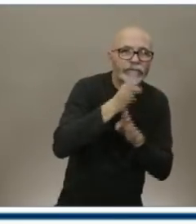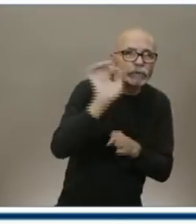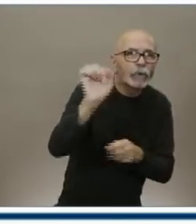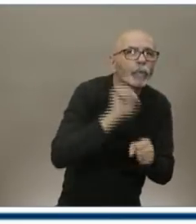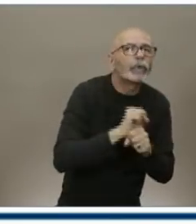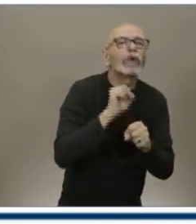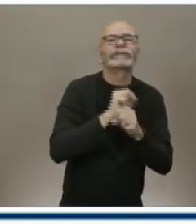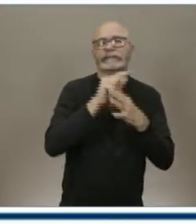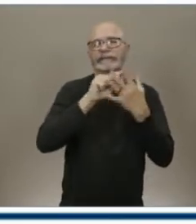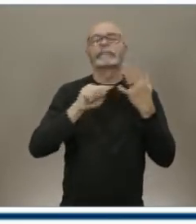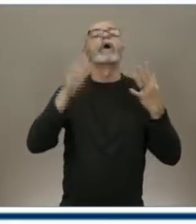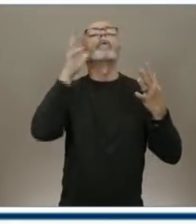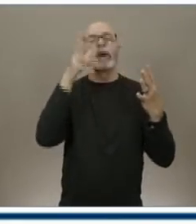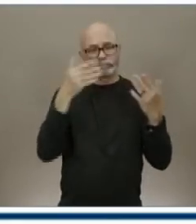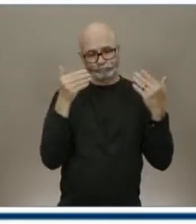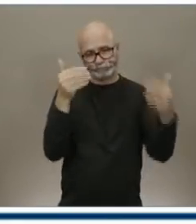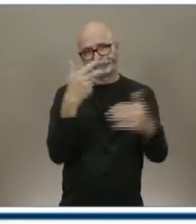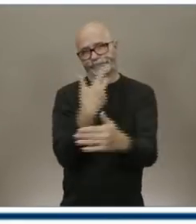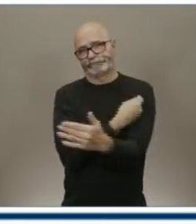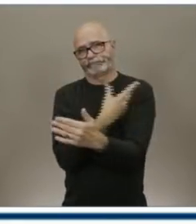get the COVID-19 vaccine.